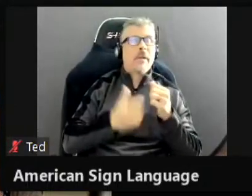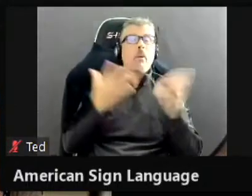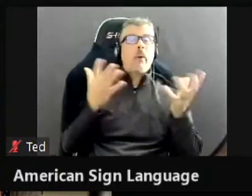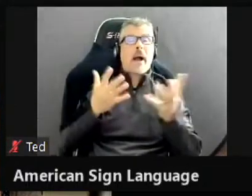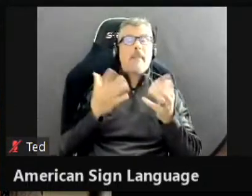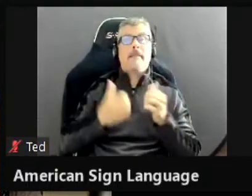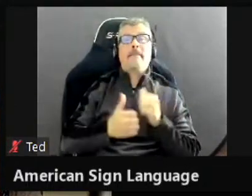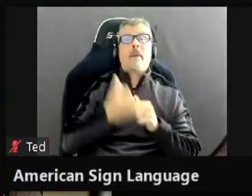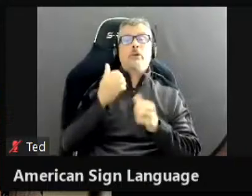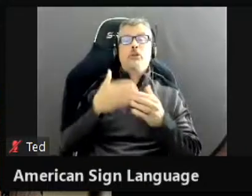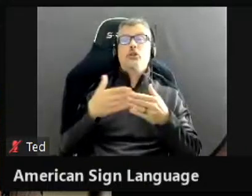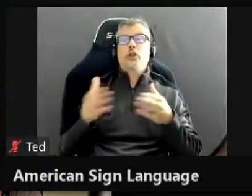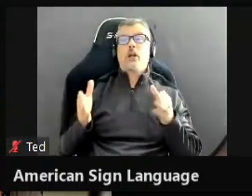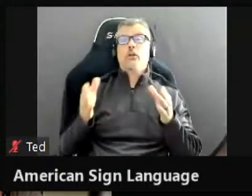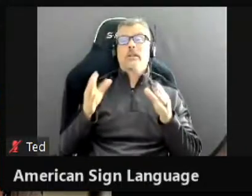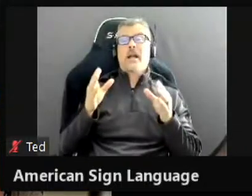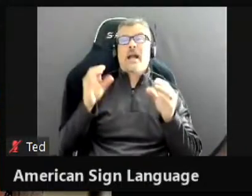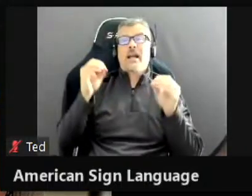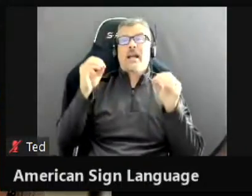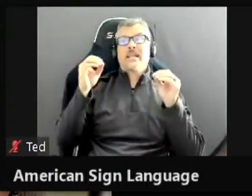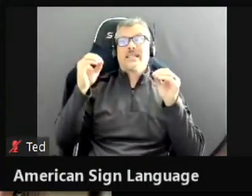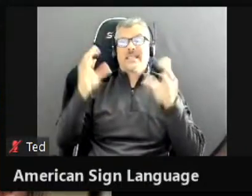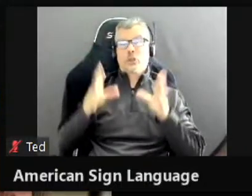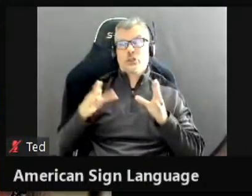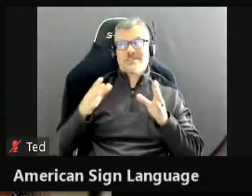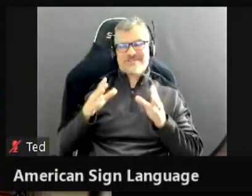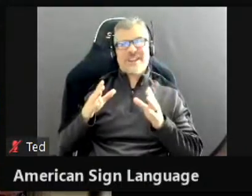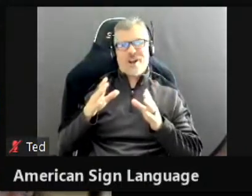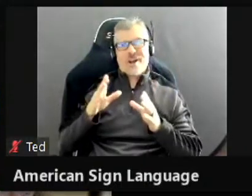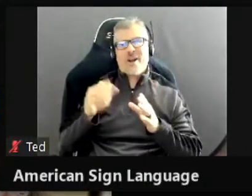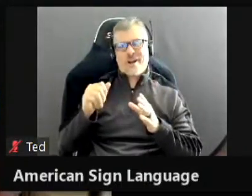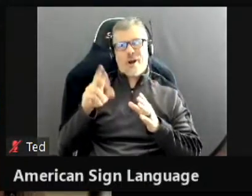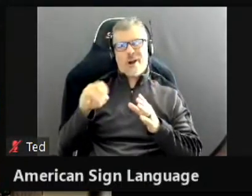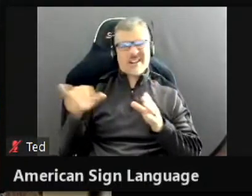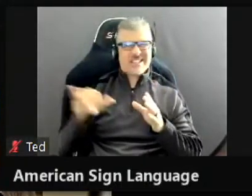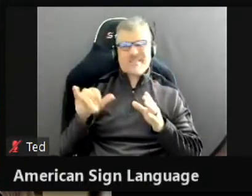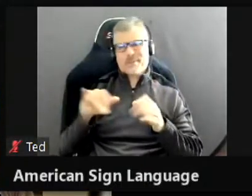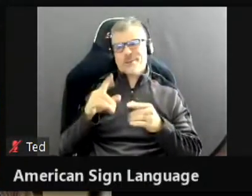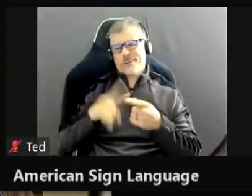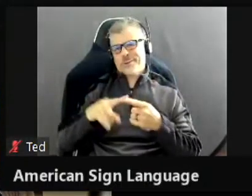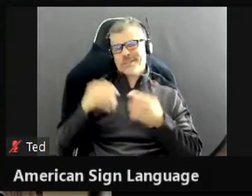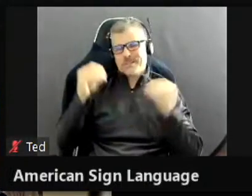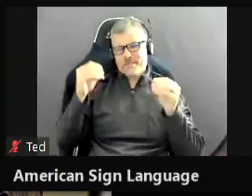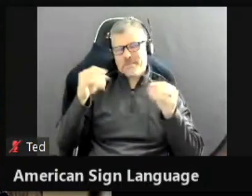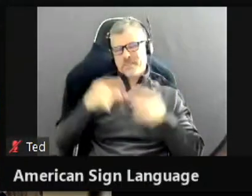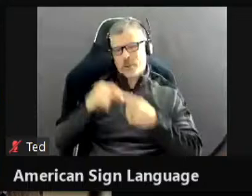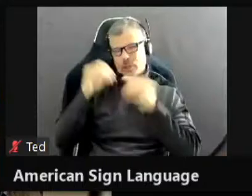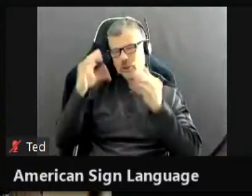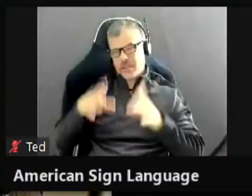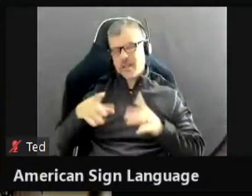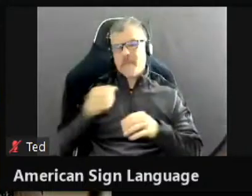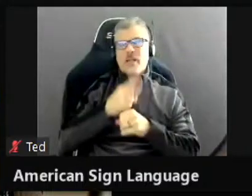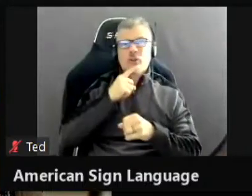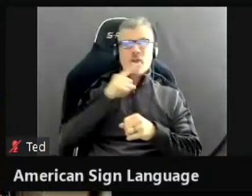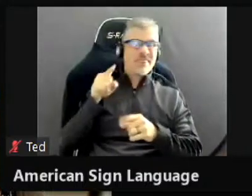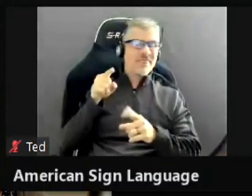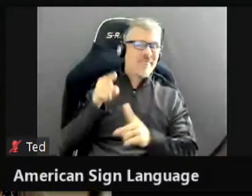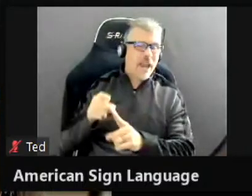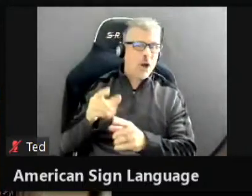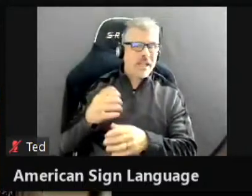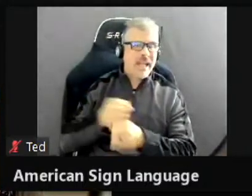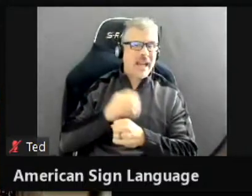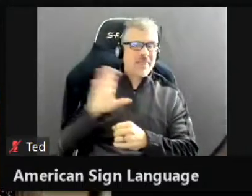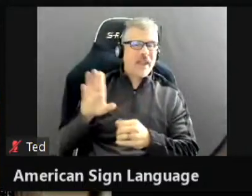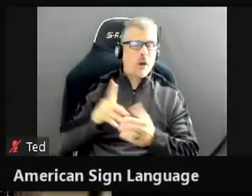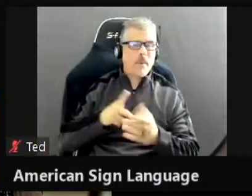teachers are special education teachers, that we need to make sure that general education teachers are getting professional development,